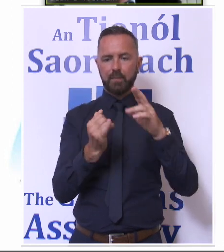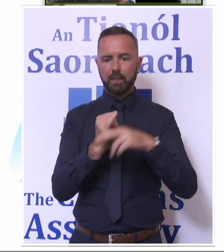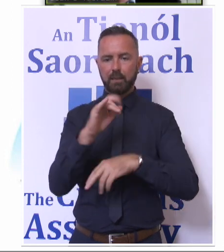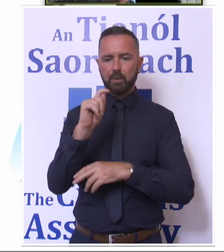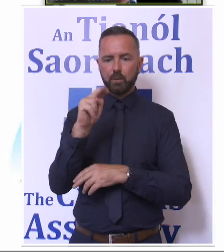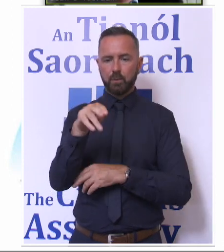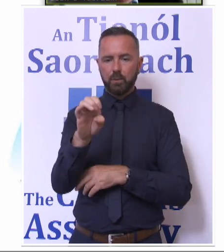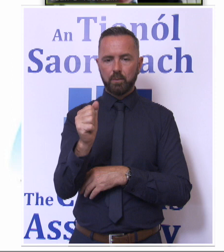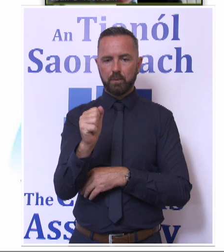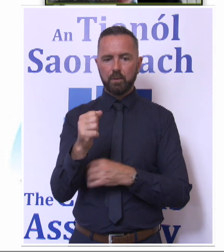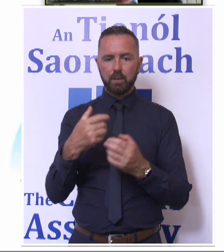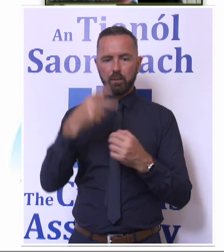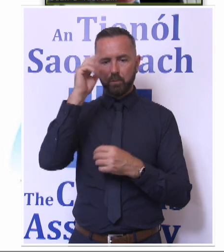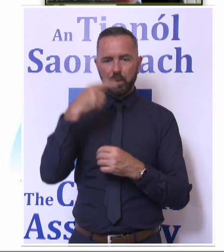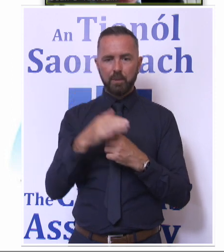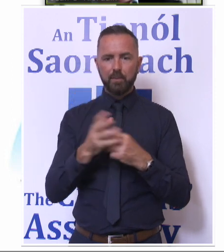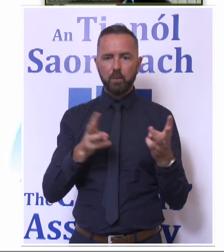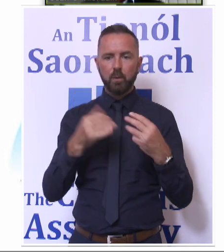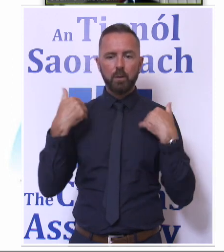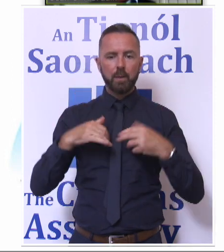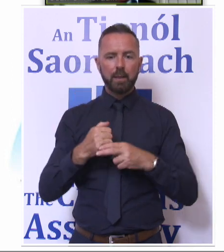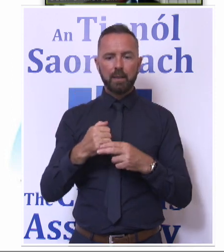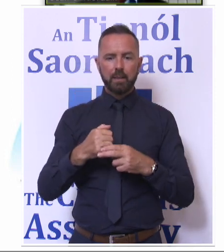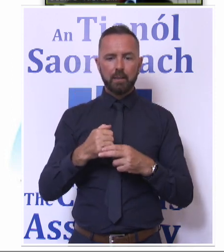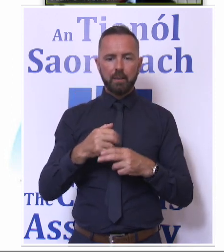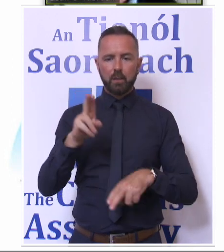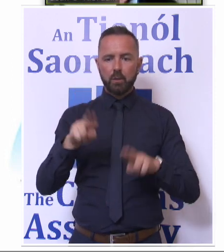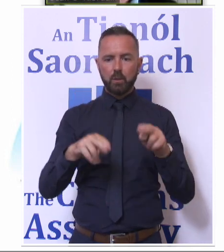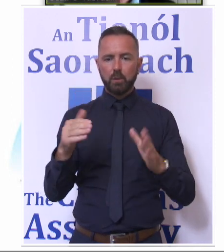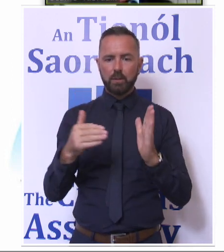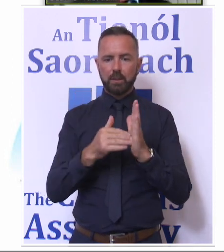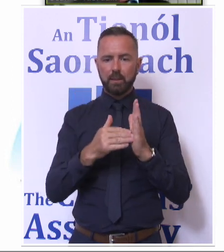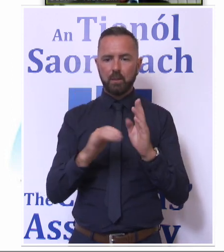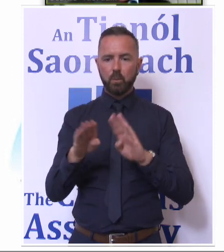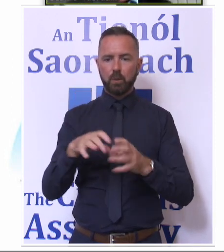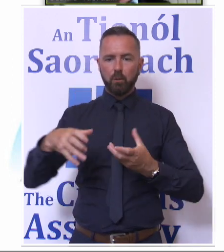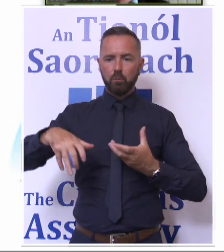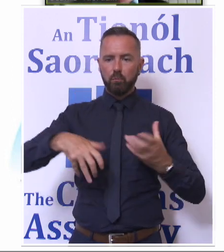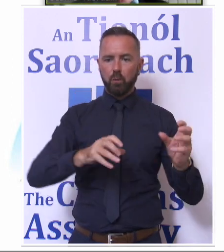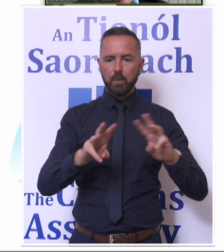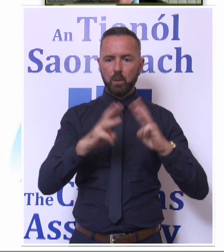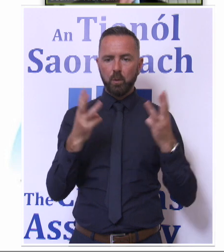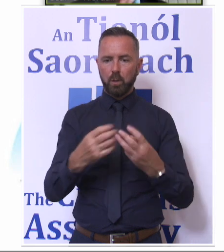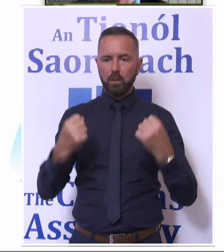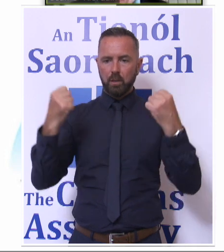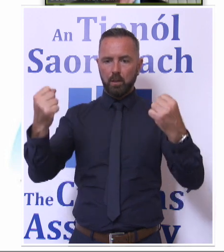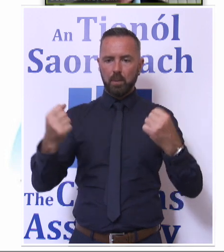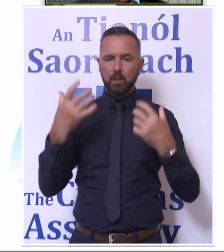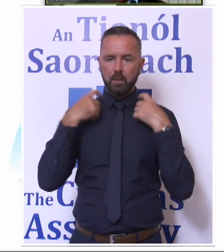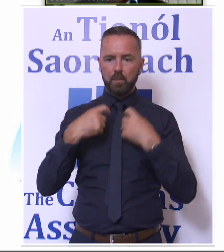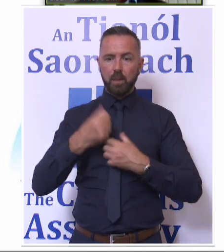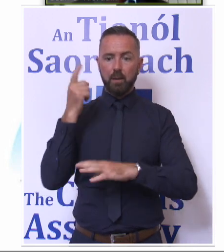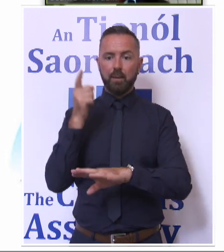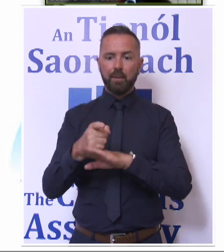of when New Zealand was hosting the Rugby World Cup, the then mayor of Auckland